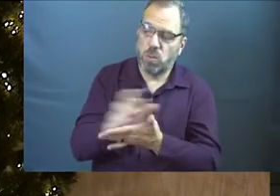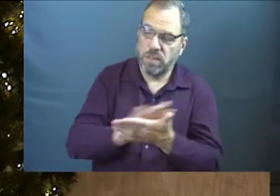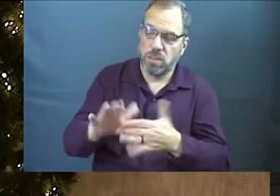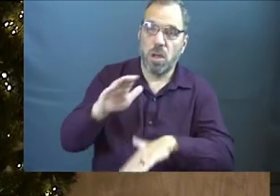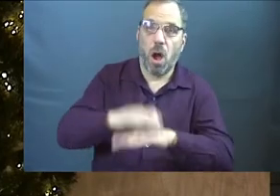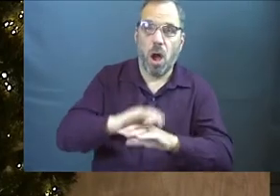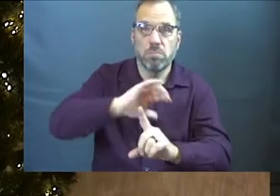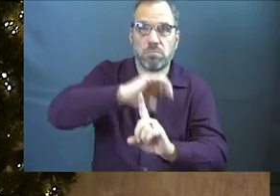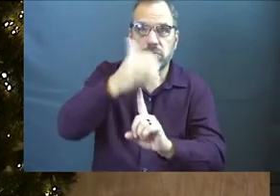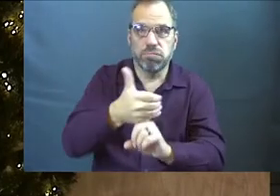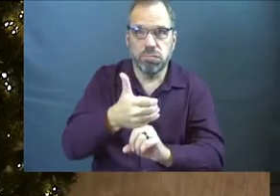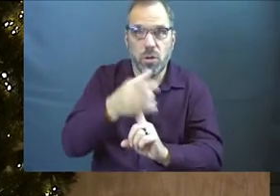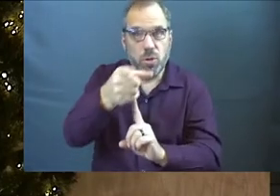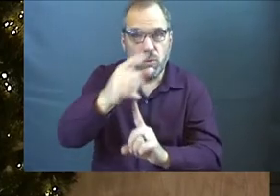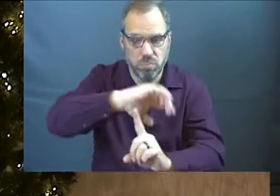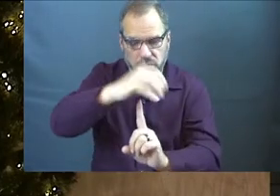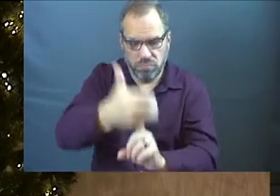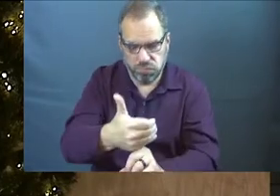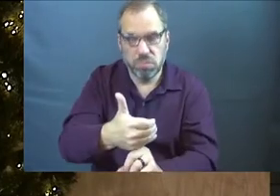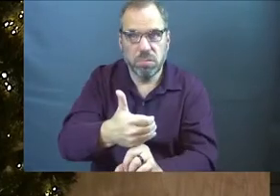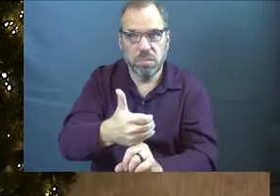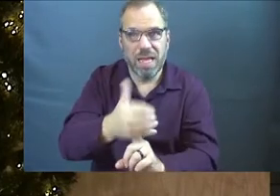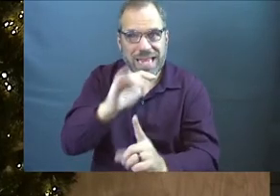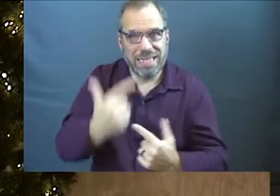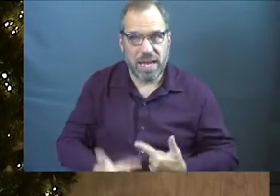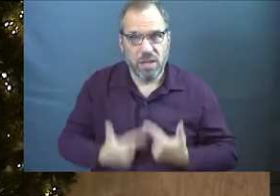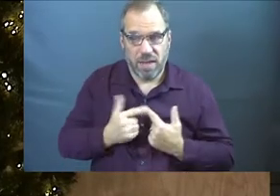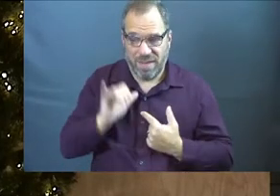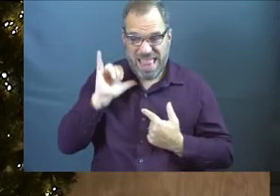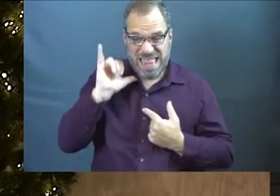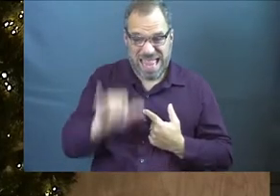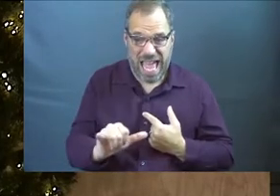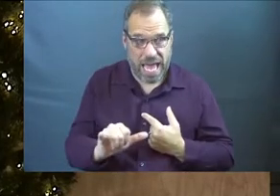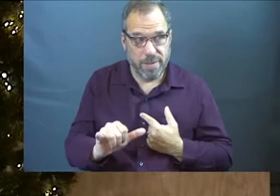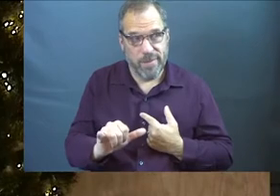that is the way that we live. And that kind of way